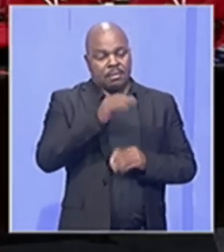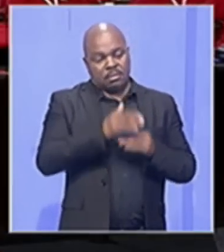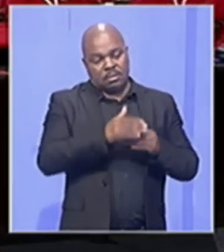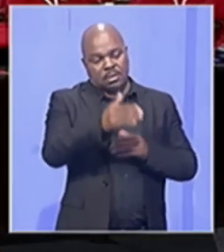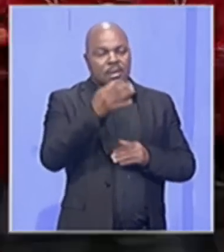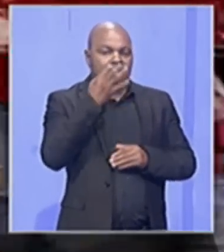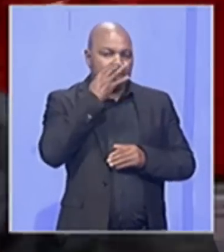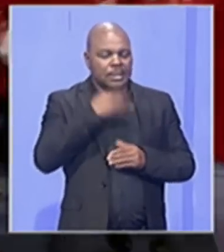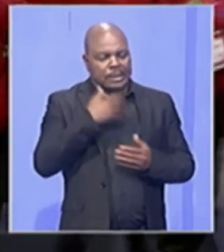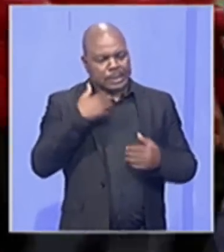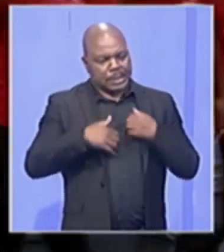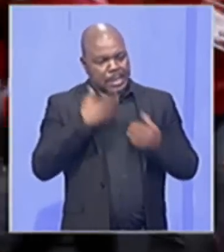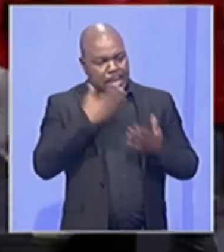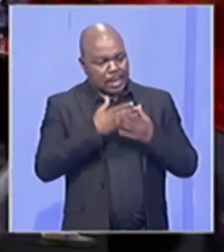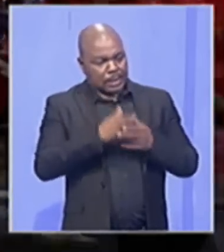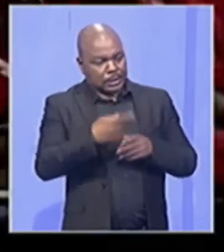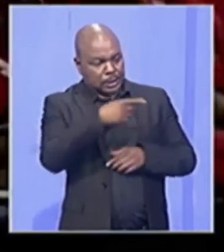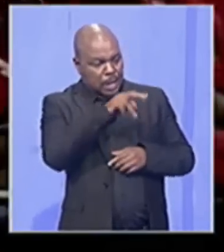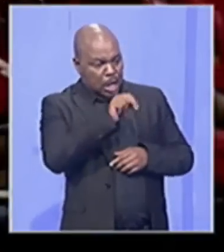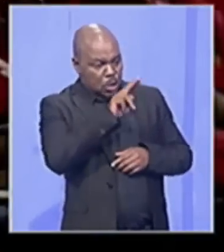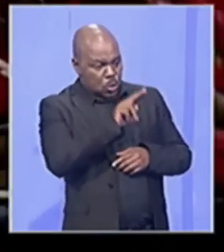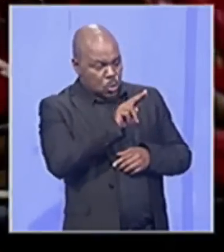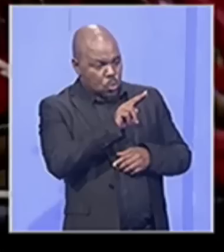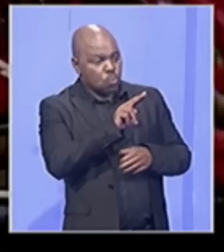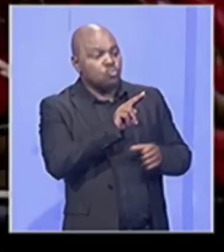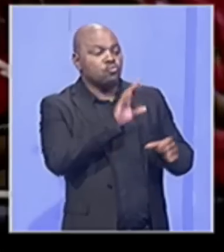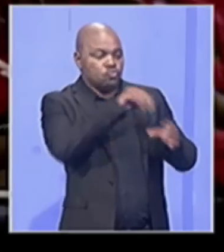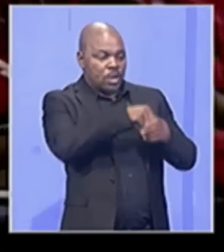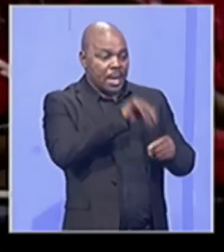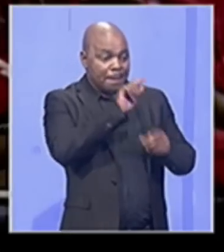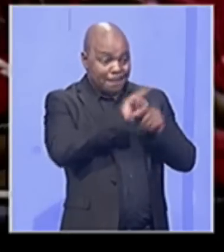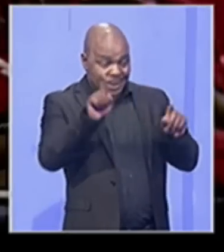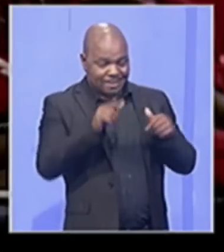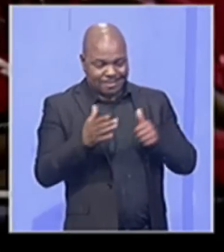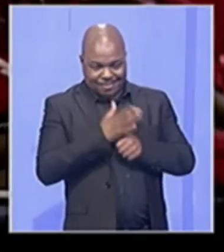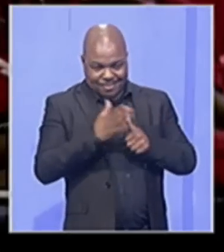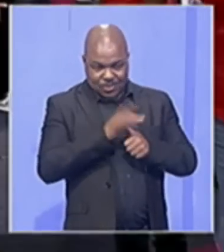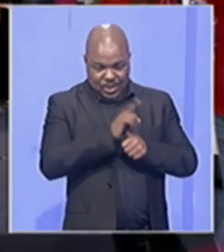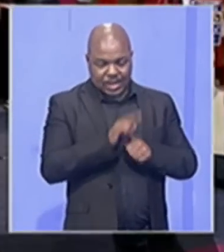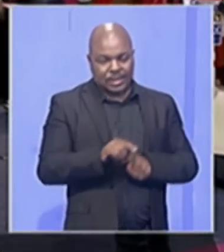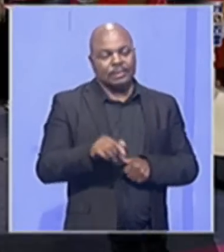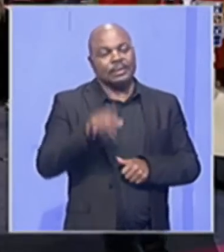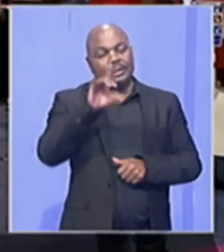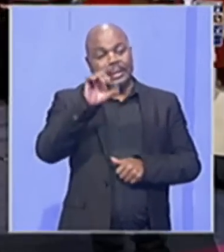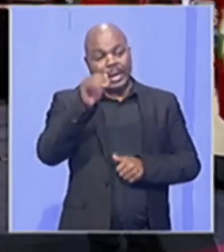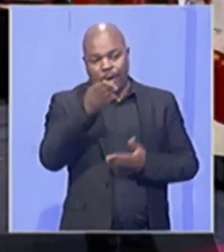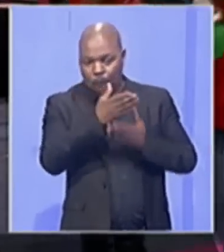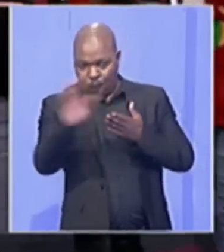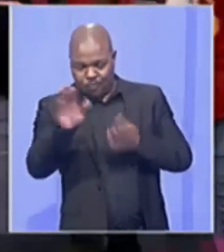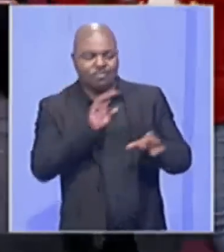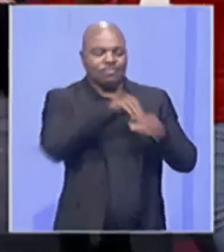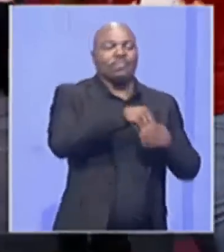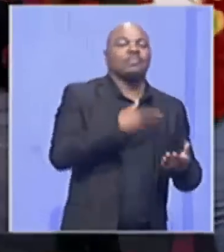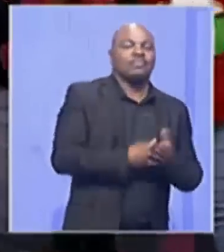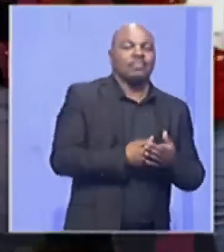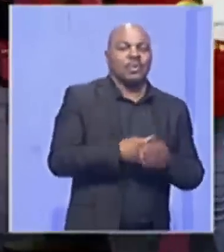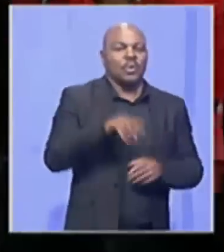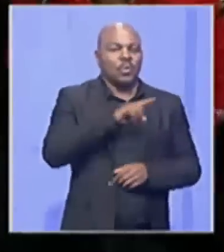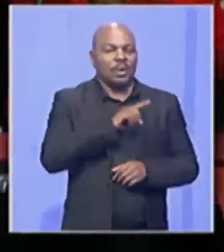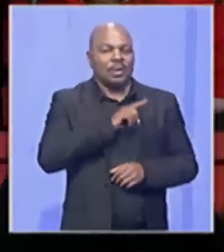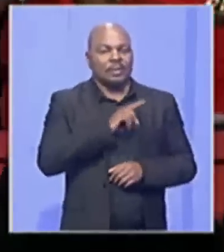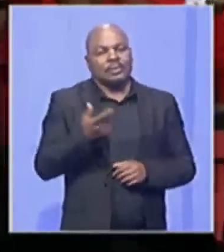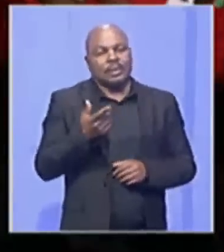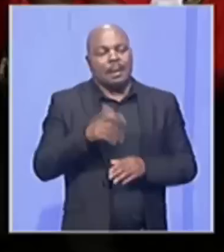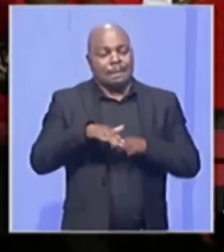ho GNU ha DA e ka fihlella qeto ya ho tswa mmusong ona wa kopanelo ka lebaka la ho sudumallane le ANC ka molao o motjha wa thuto